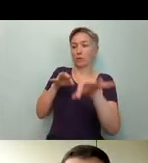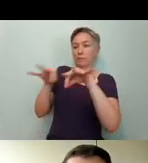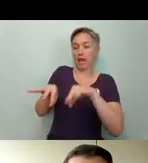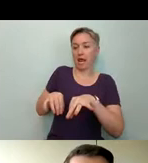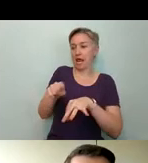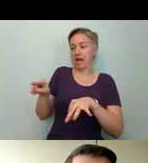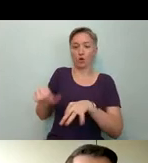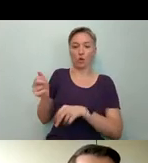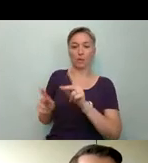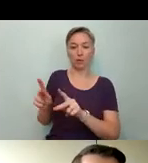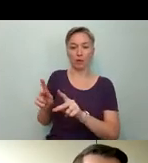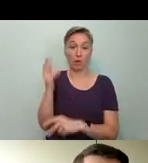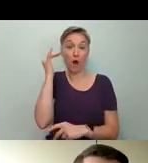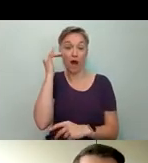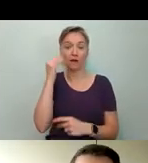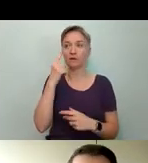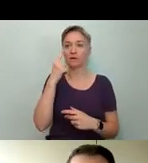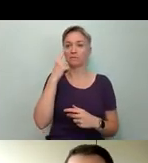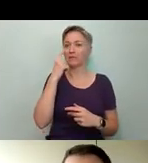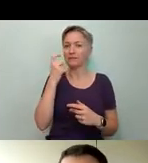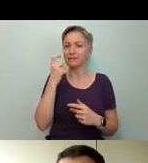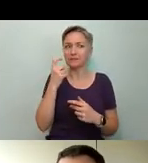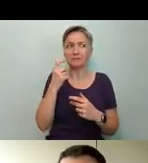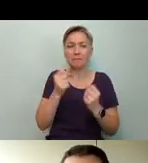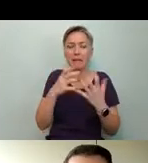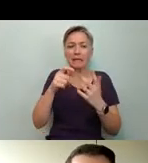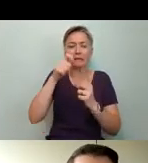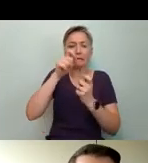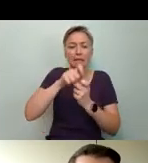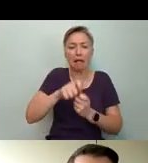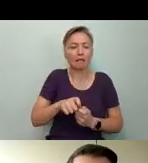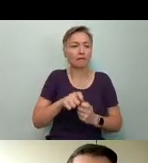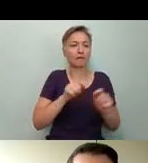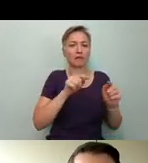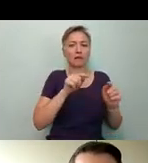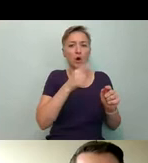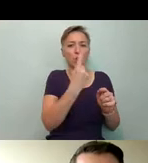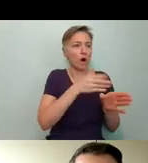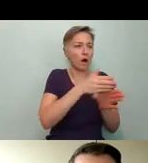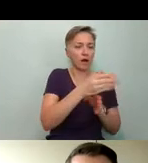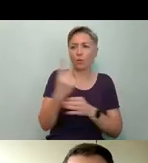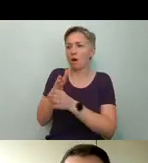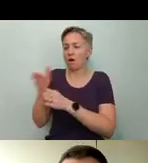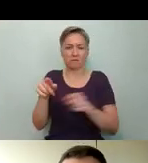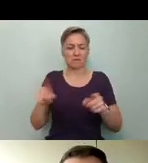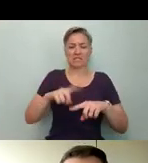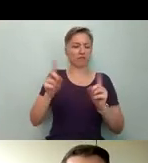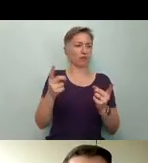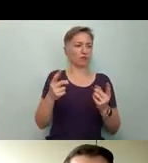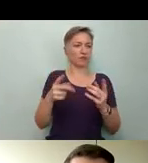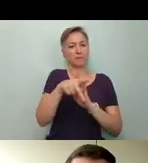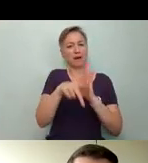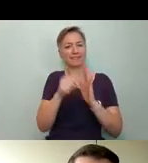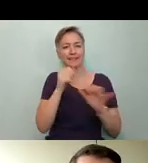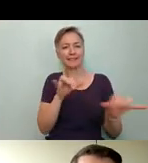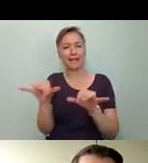is because there are so many intricacies, so many differences as we go from one area to another area, so many things that were kind of built